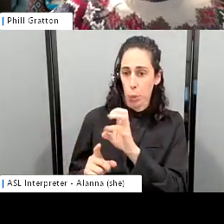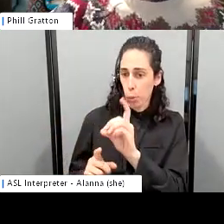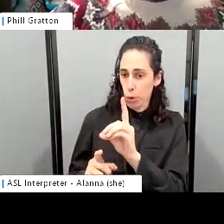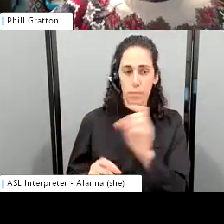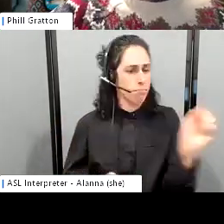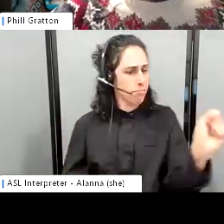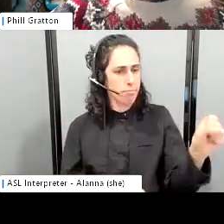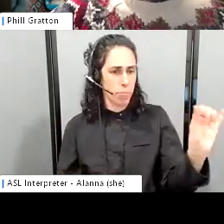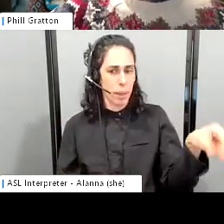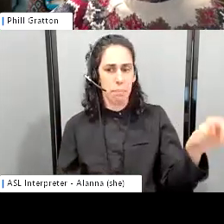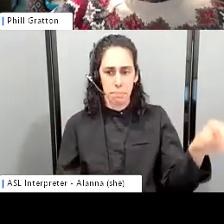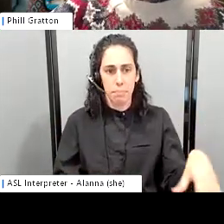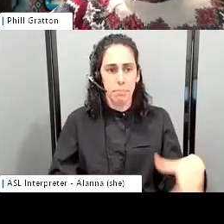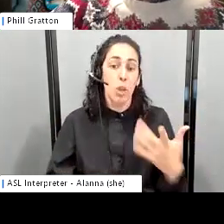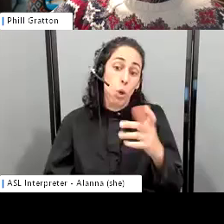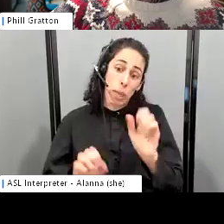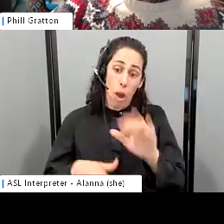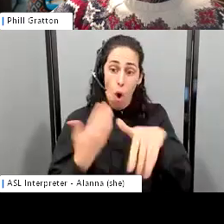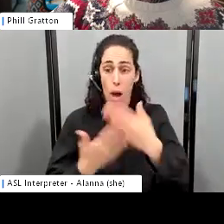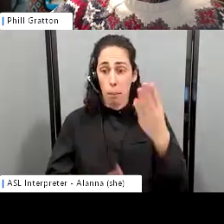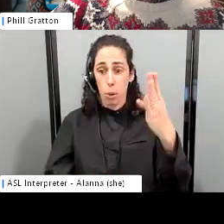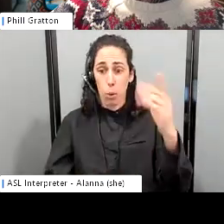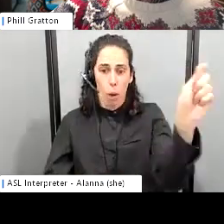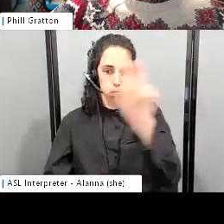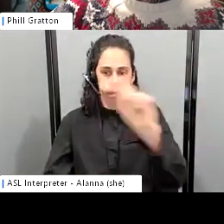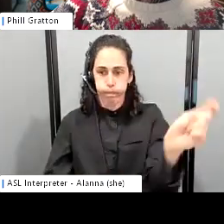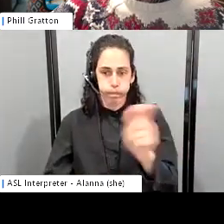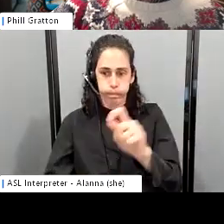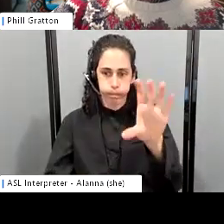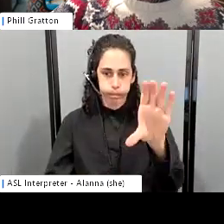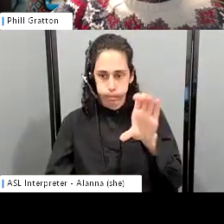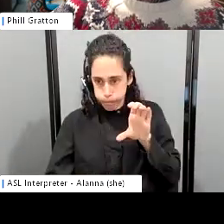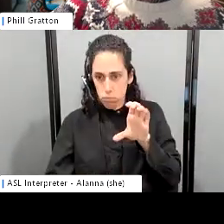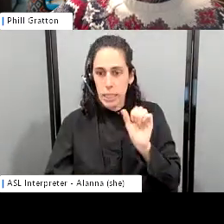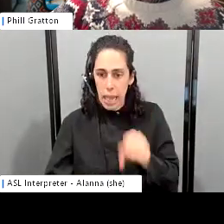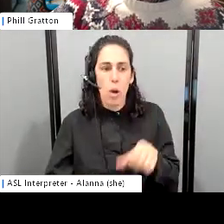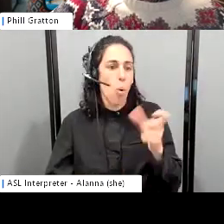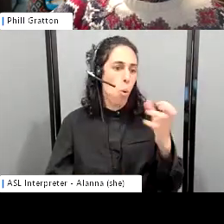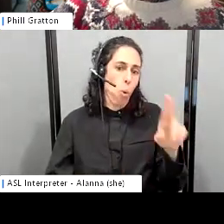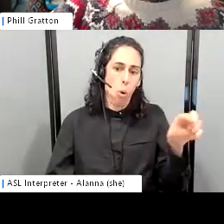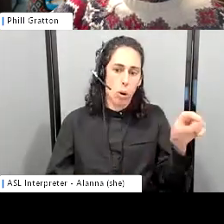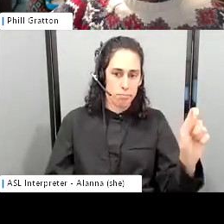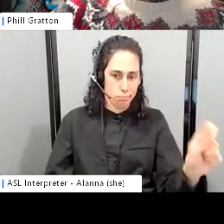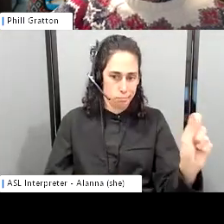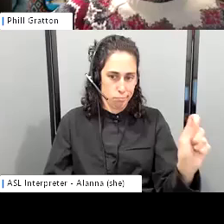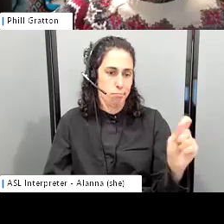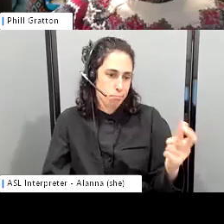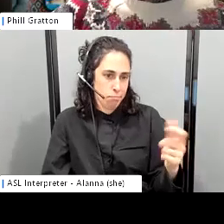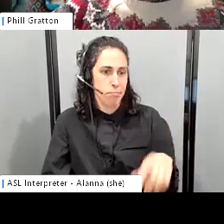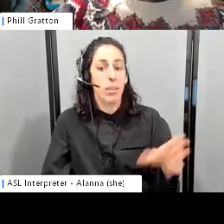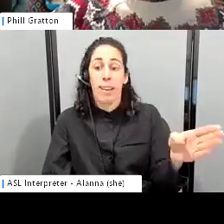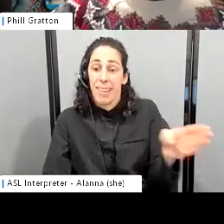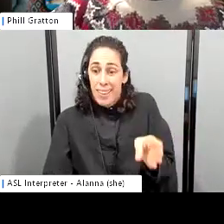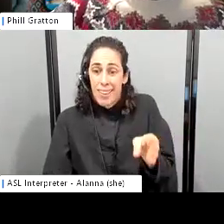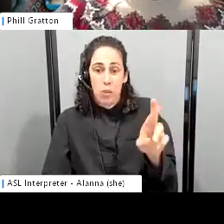the answer, you can also, you can select it just like you would anything and then just copy it from there. But it's the same thing here. This one says